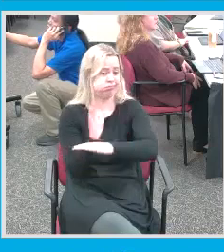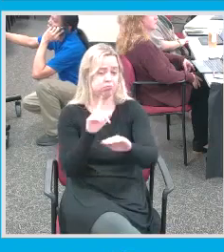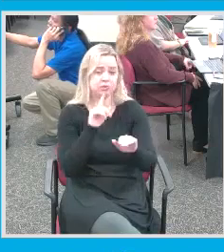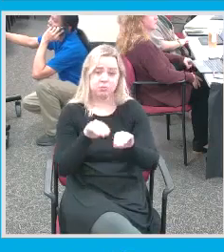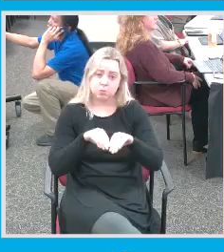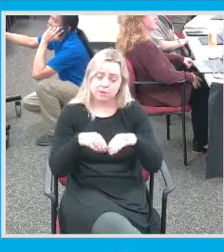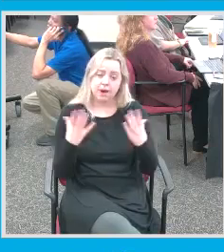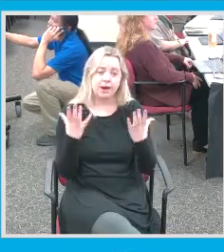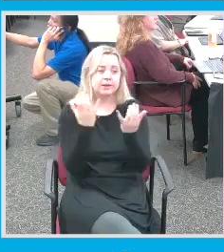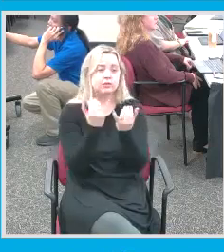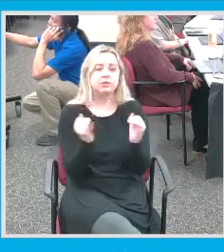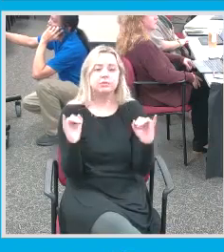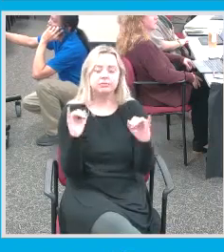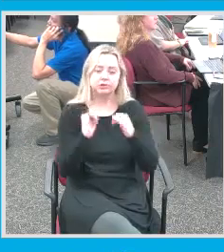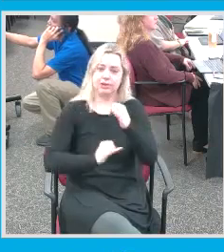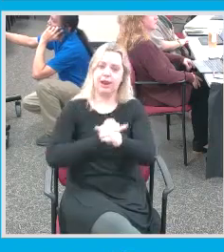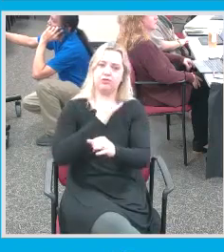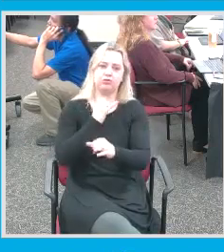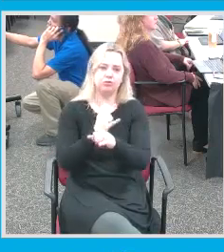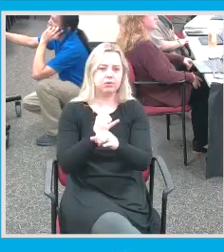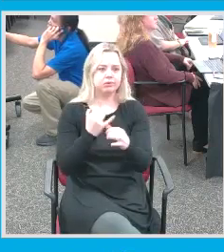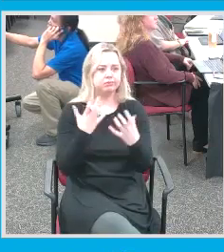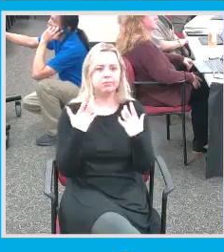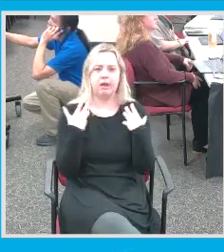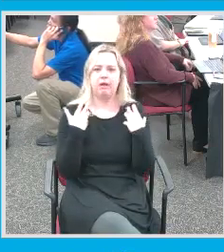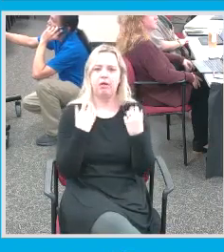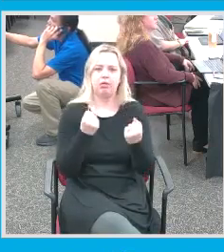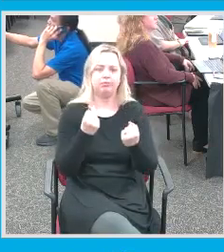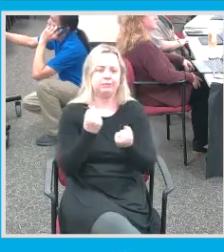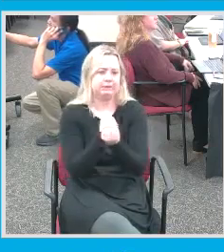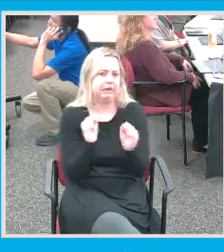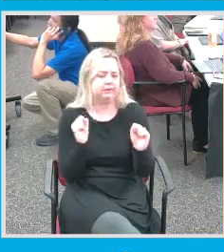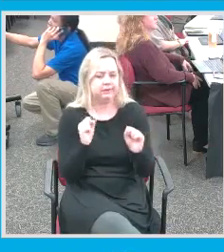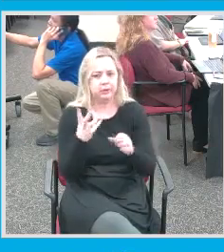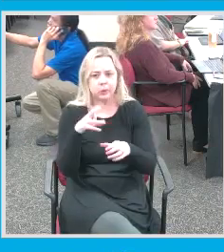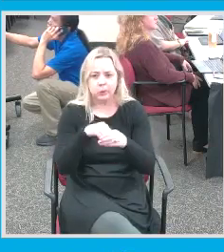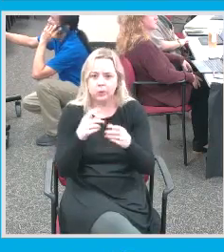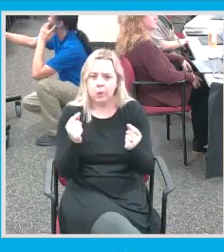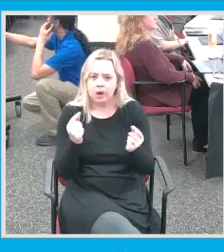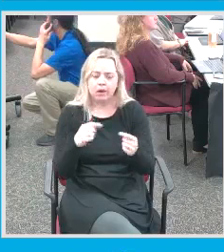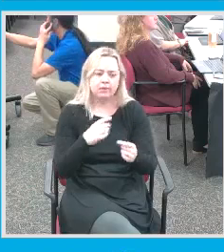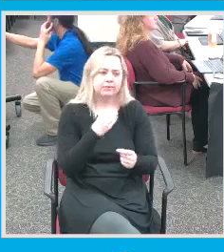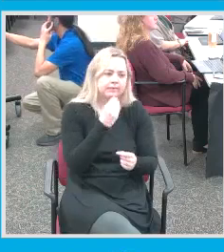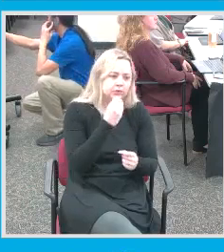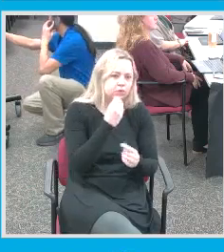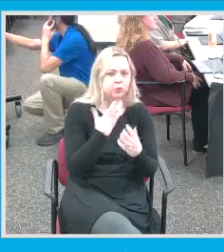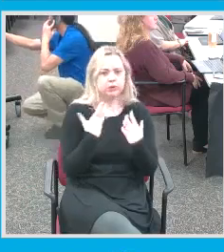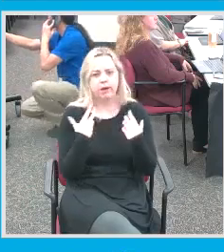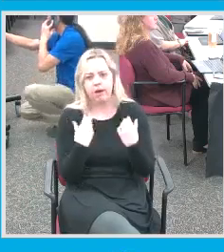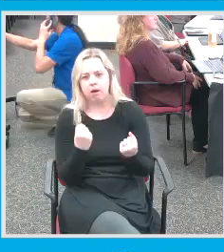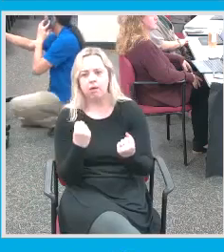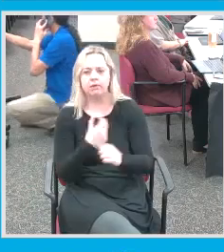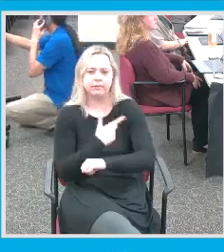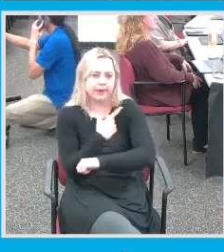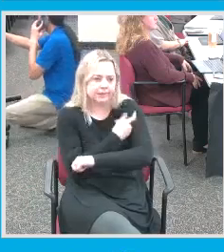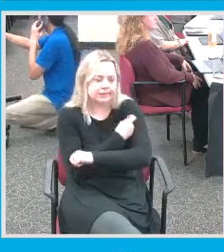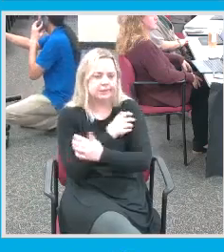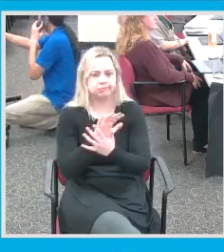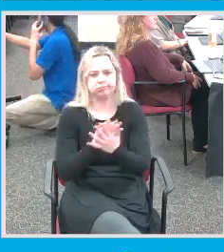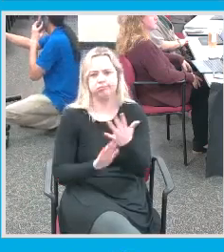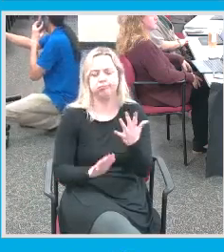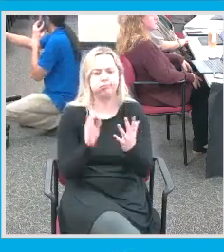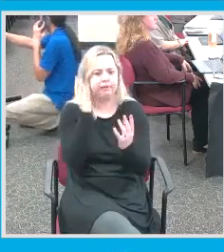travel health education, which includes food and water precautions, insect precautions, and tailored vaccine recommendations for those who